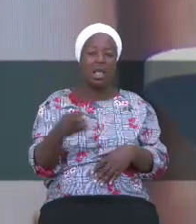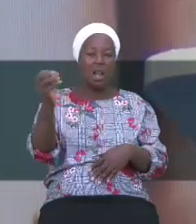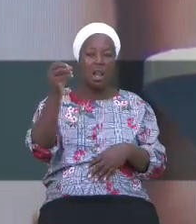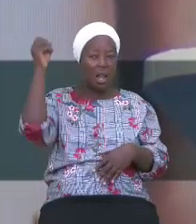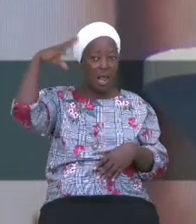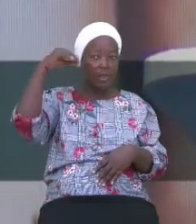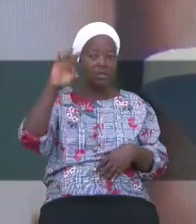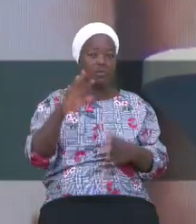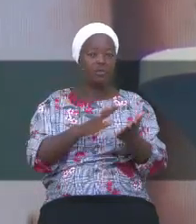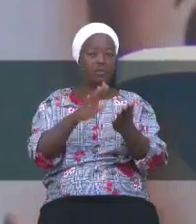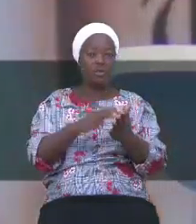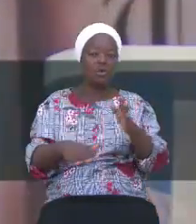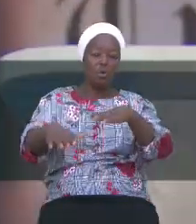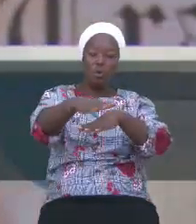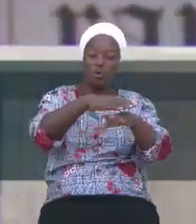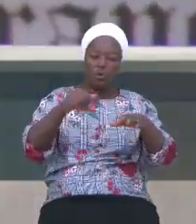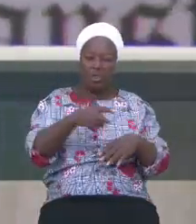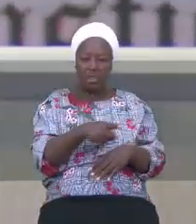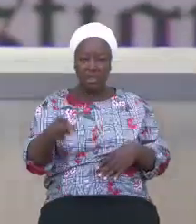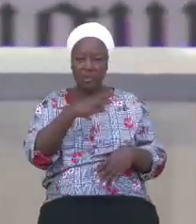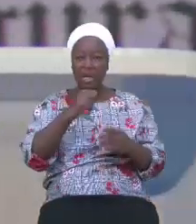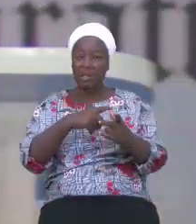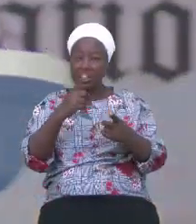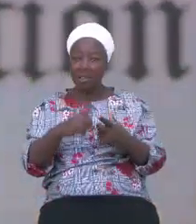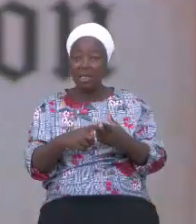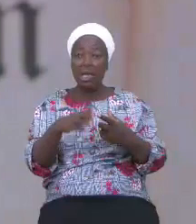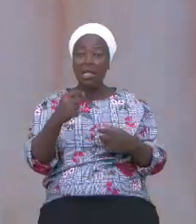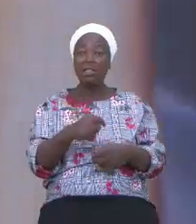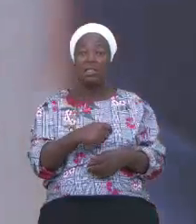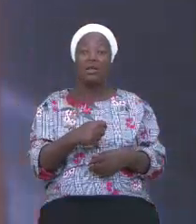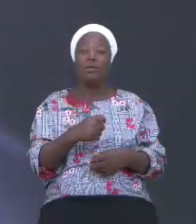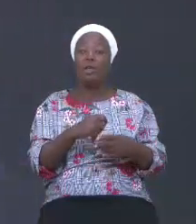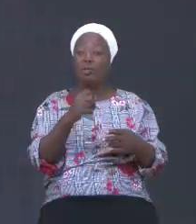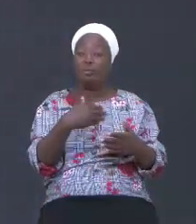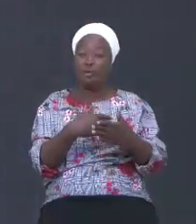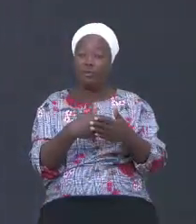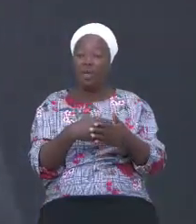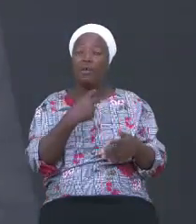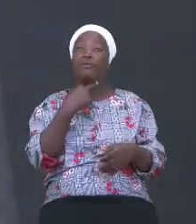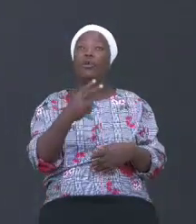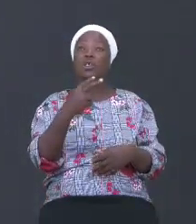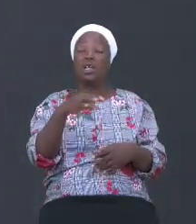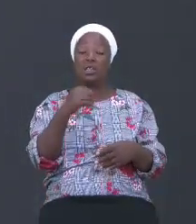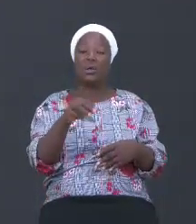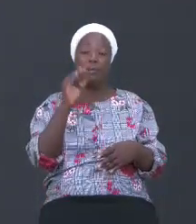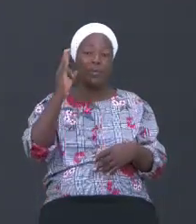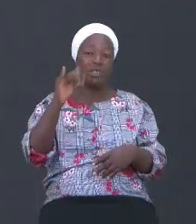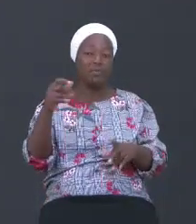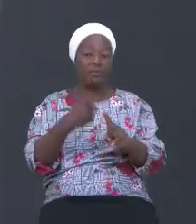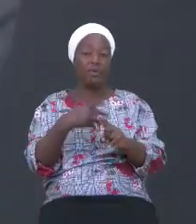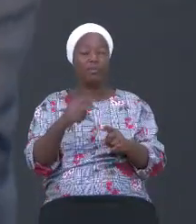glory overshadowed them. And then the voice, the message from the Father in